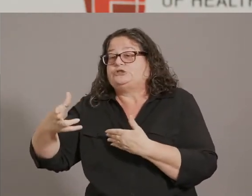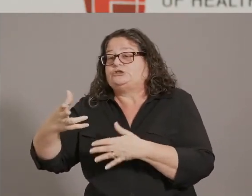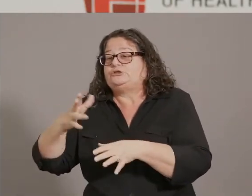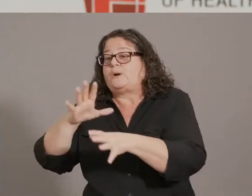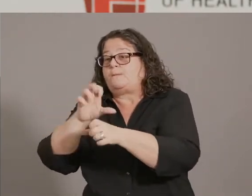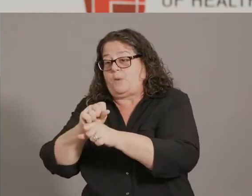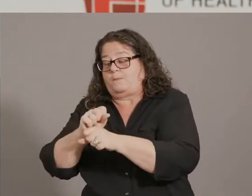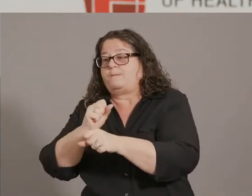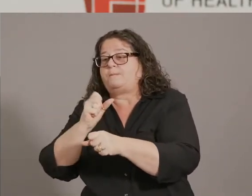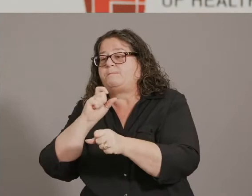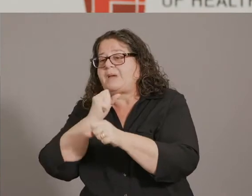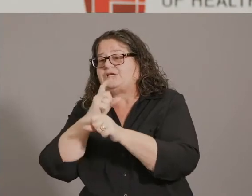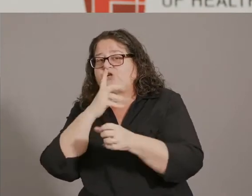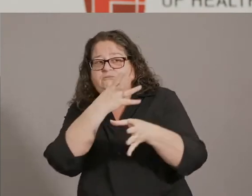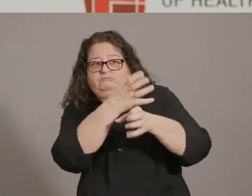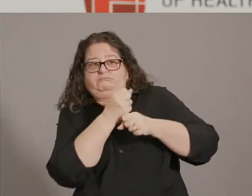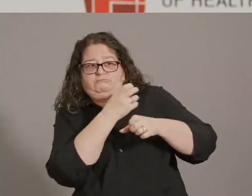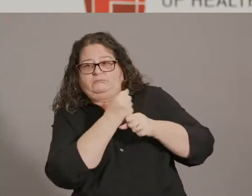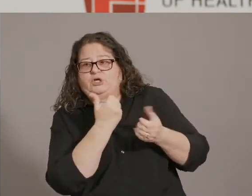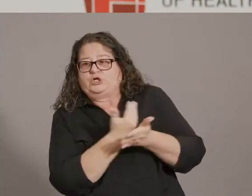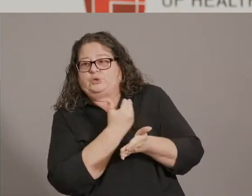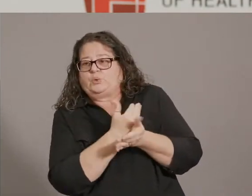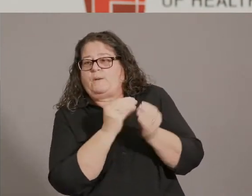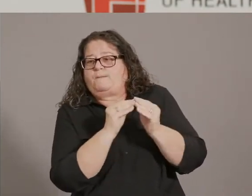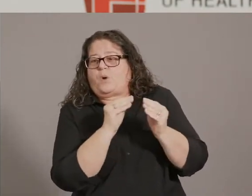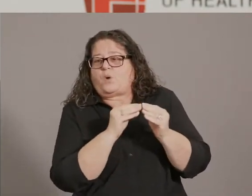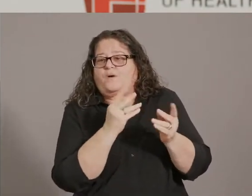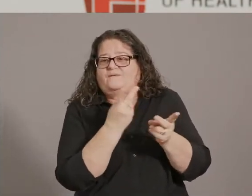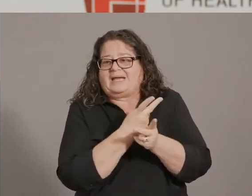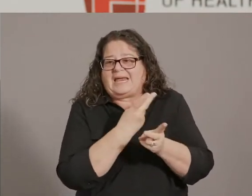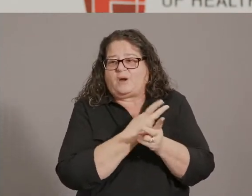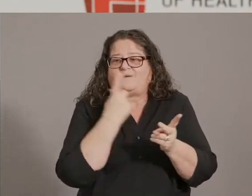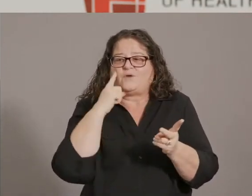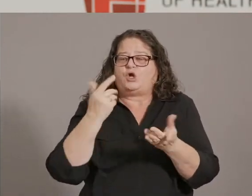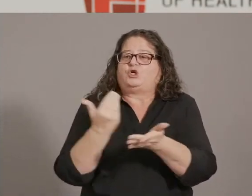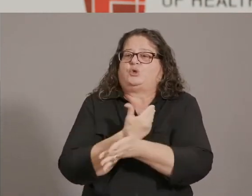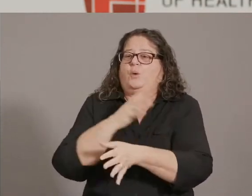also cover. So we've just got to do that math when we see that final allocation.